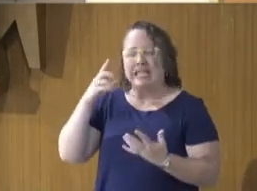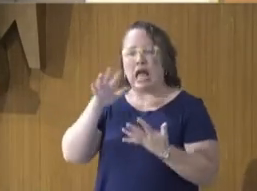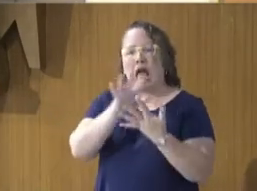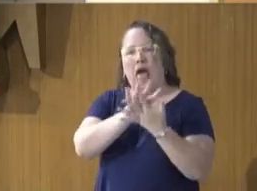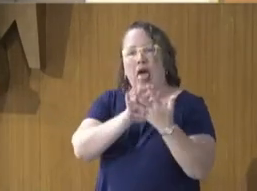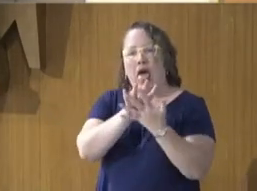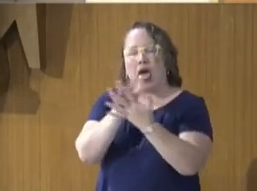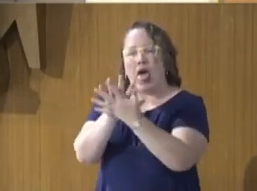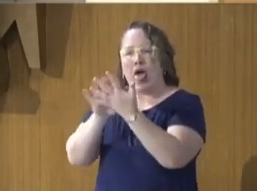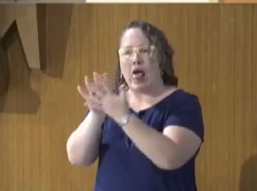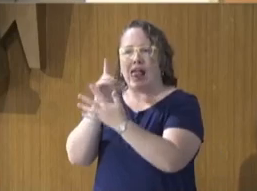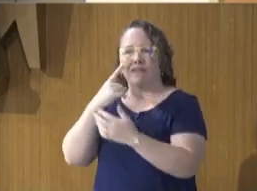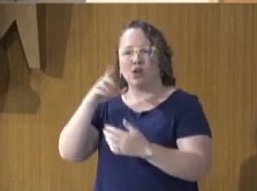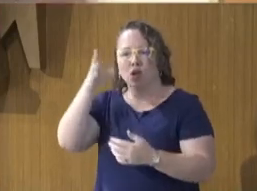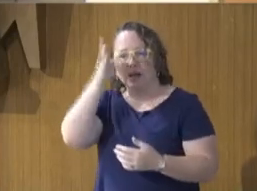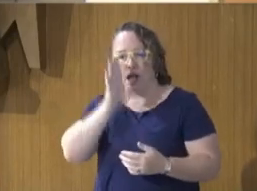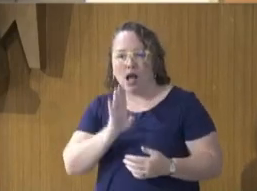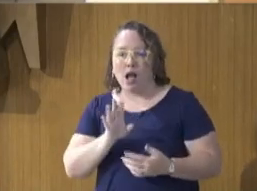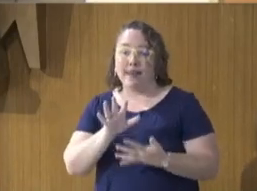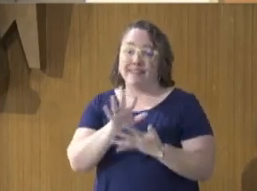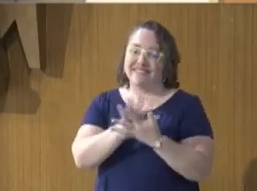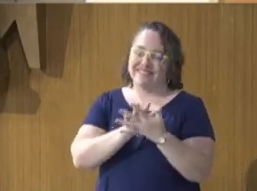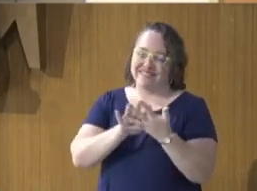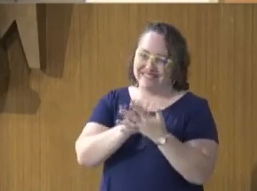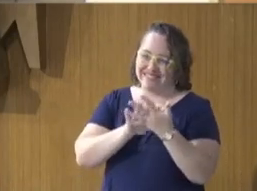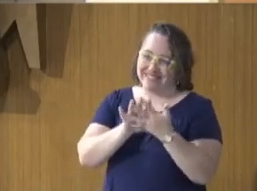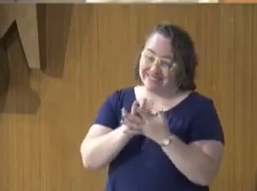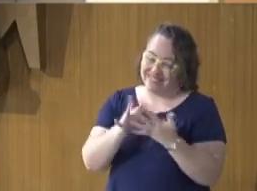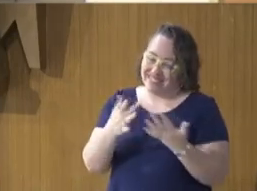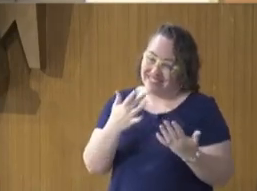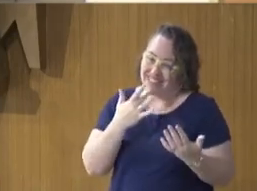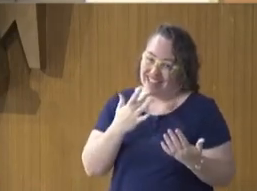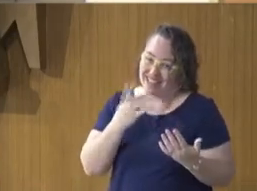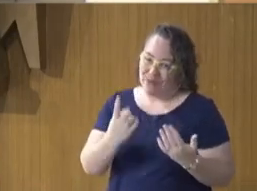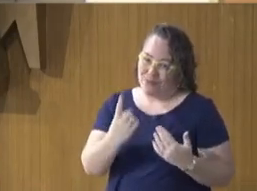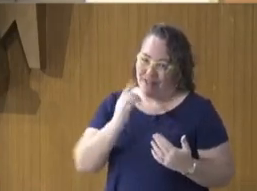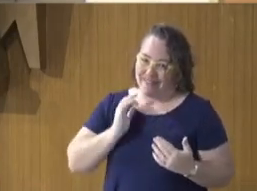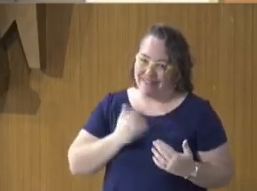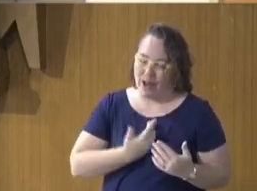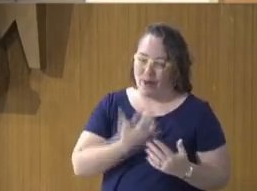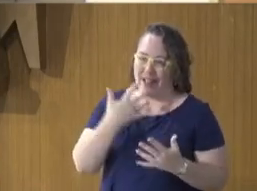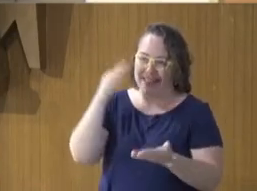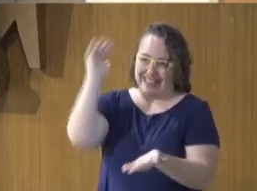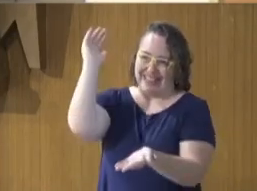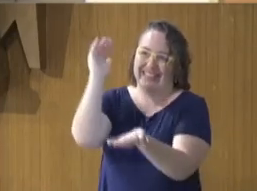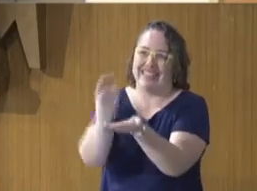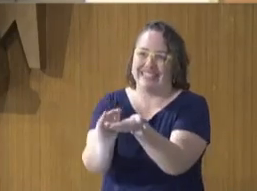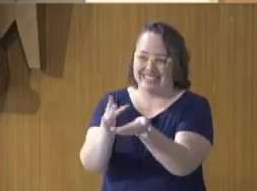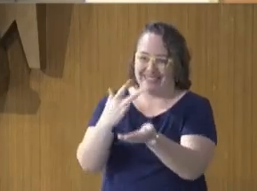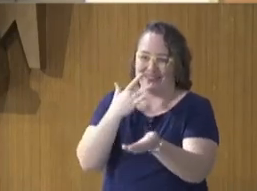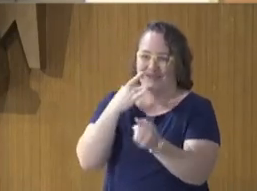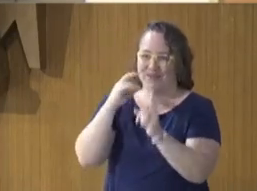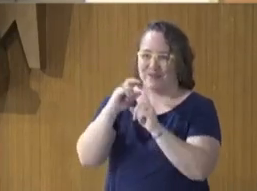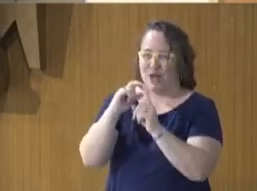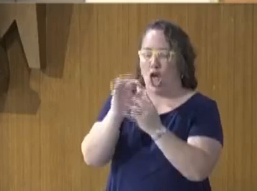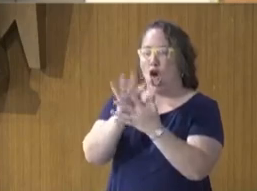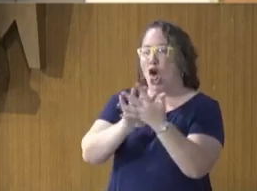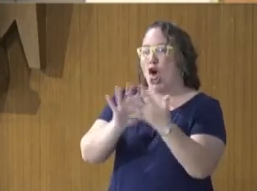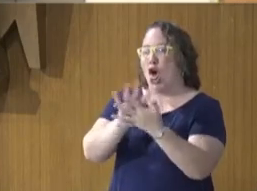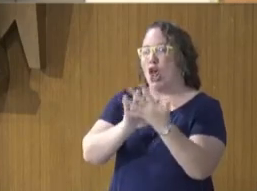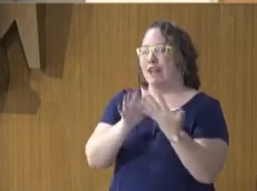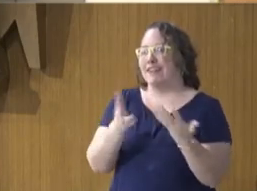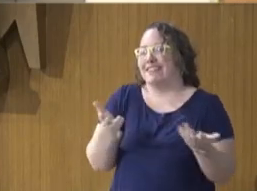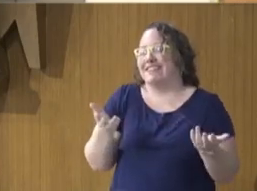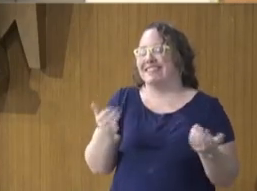images for God. And vague is one of our society's least favorite adjectives. If you've ever given a report